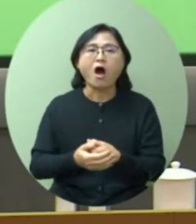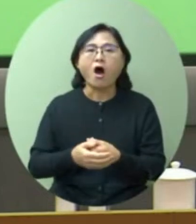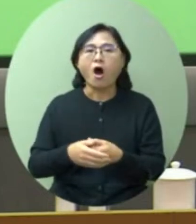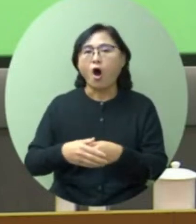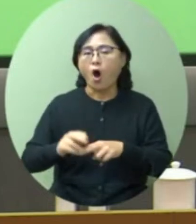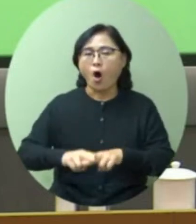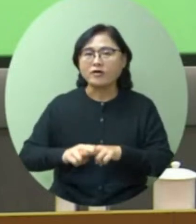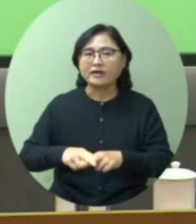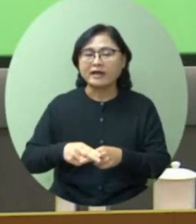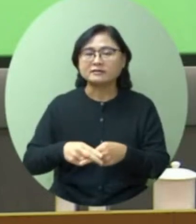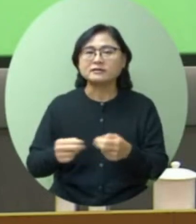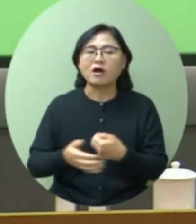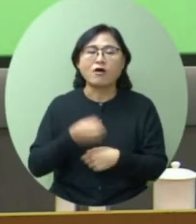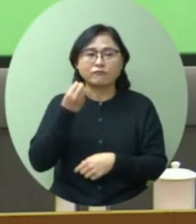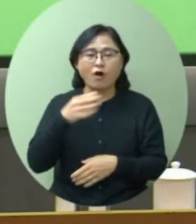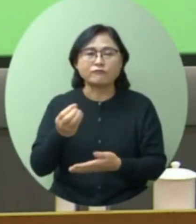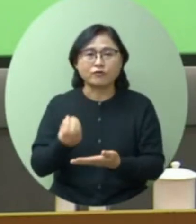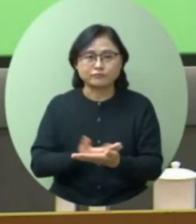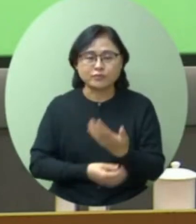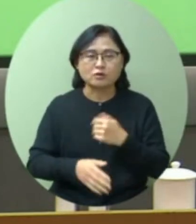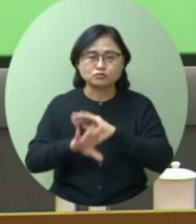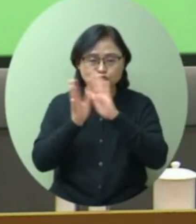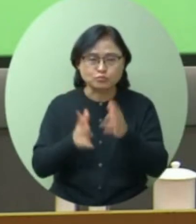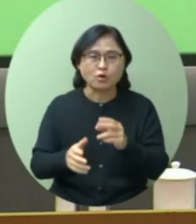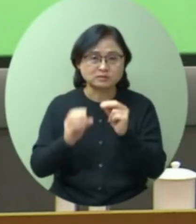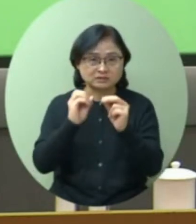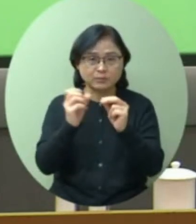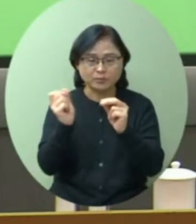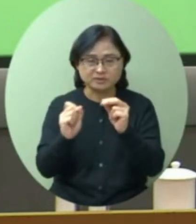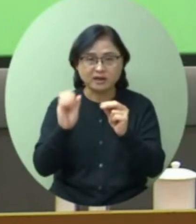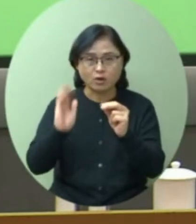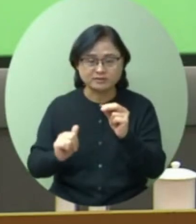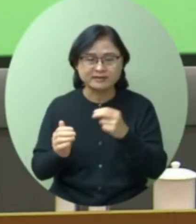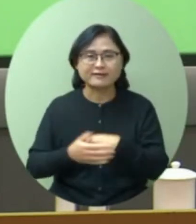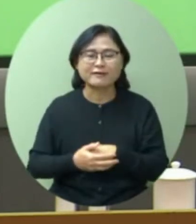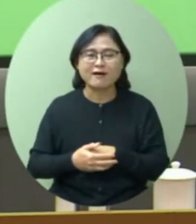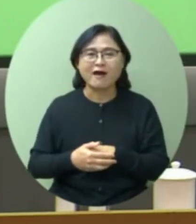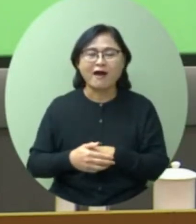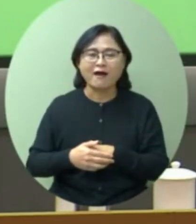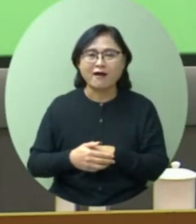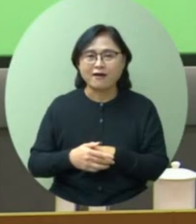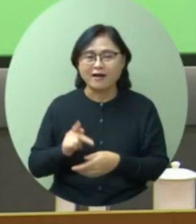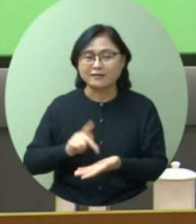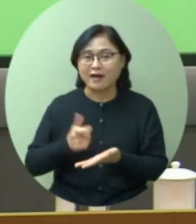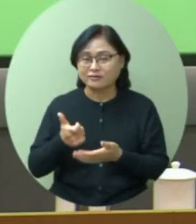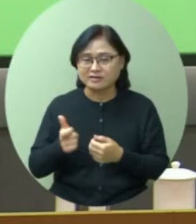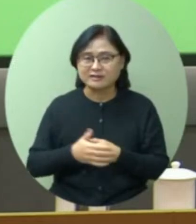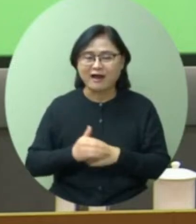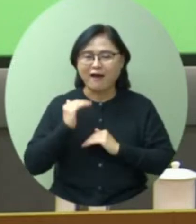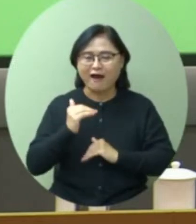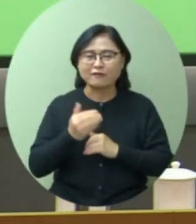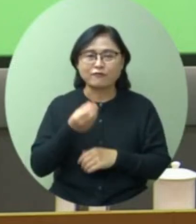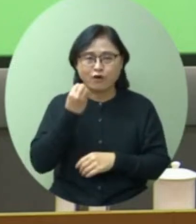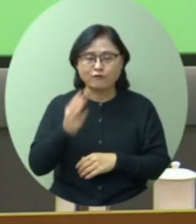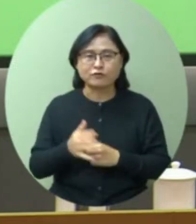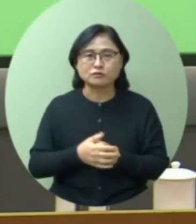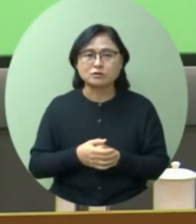And we're also relaxing the loan-to-value ratio for all properties, 70% across the